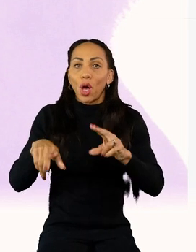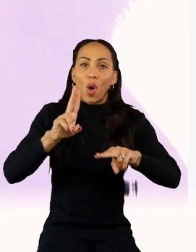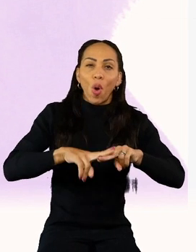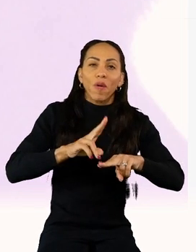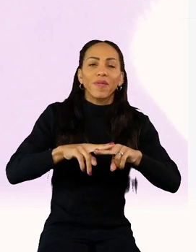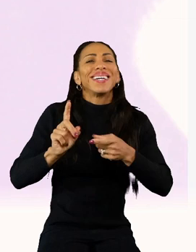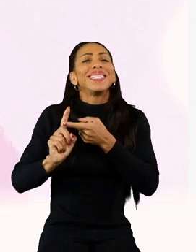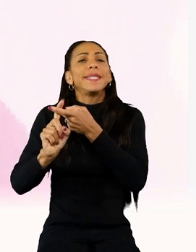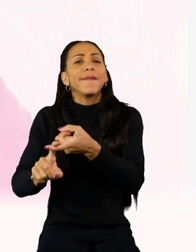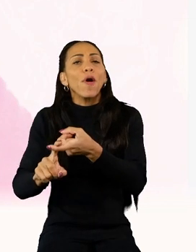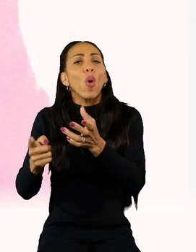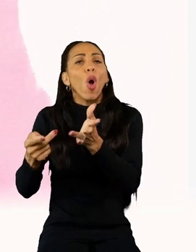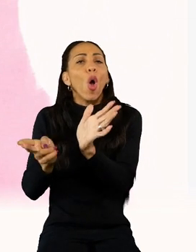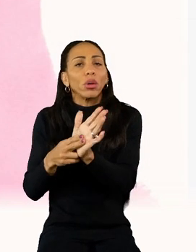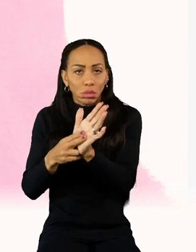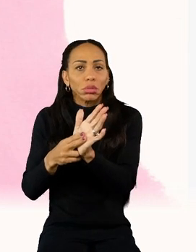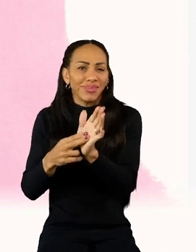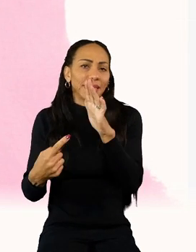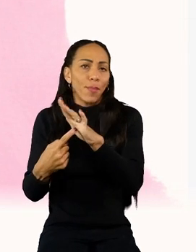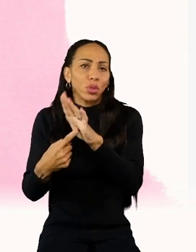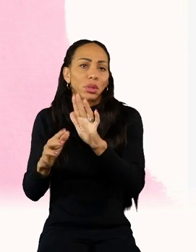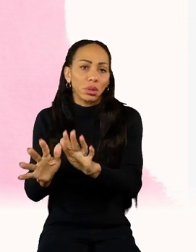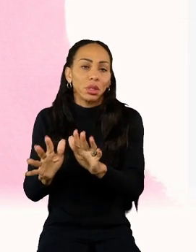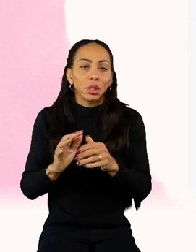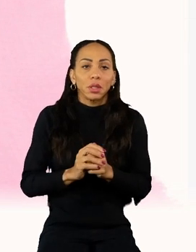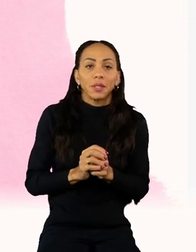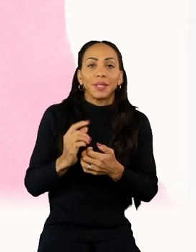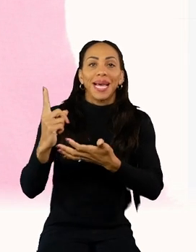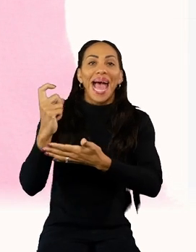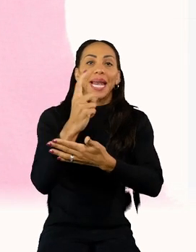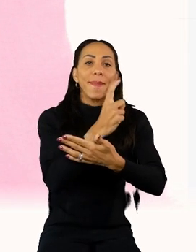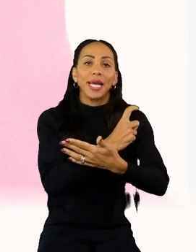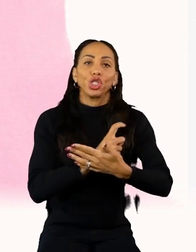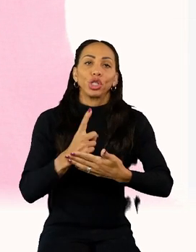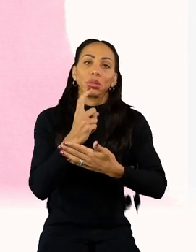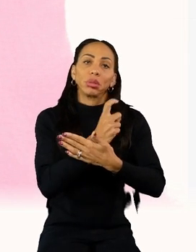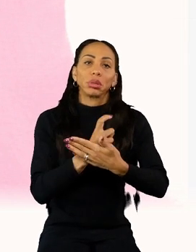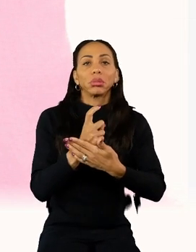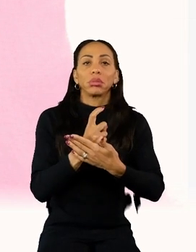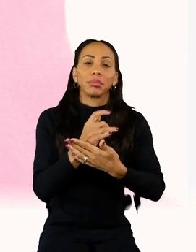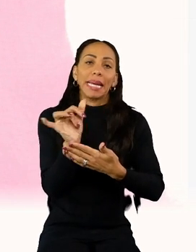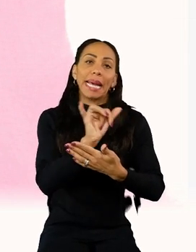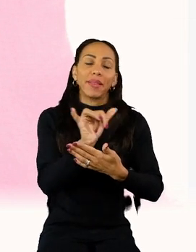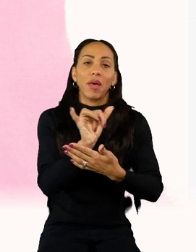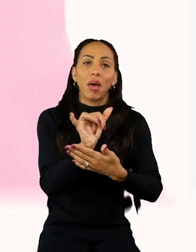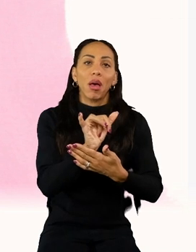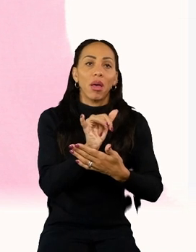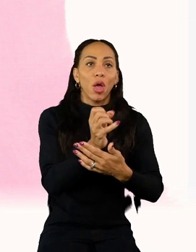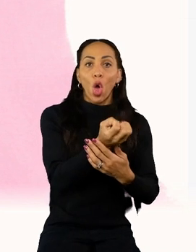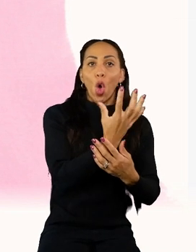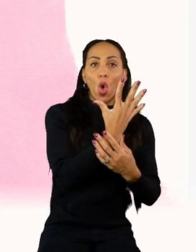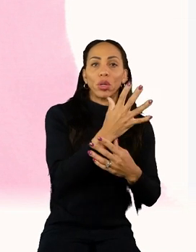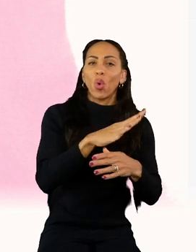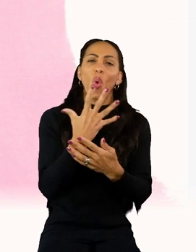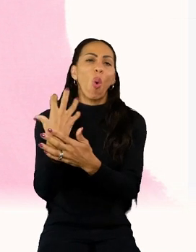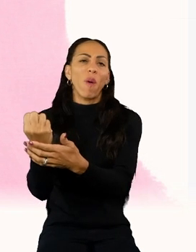off. But the default is that it's on, and that felt important. Animations for the website, they can be off